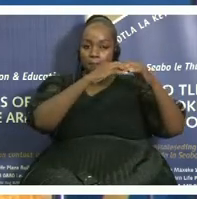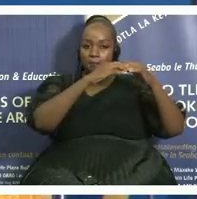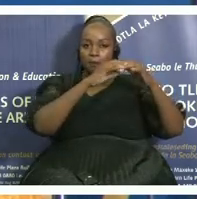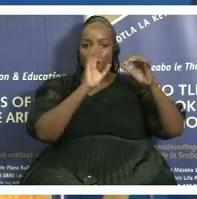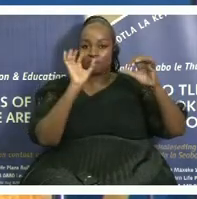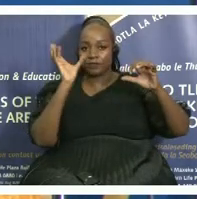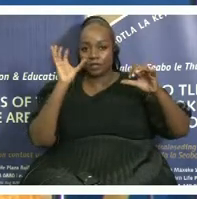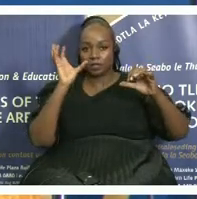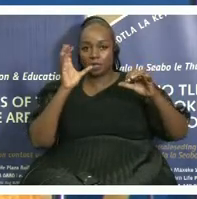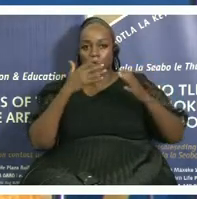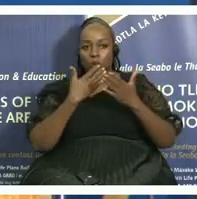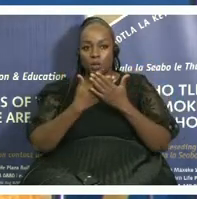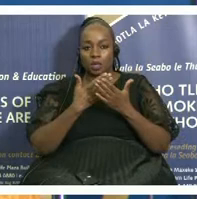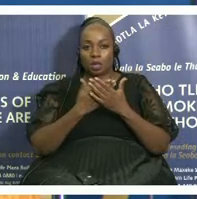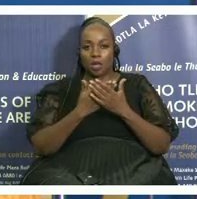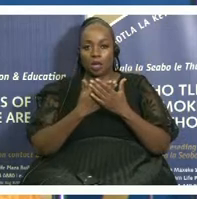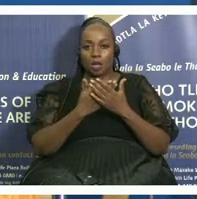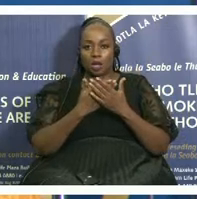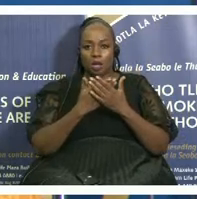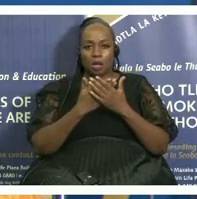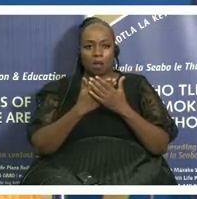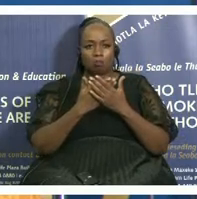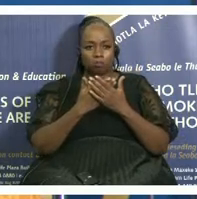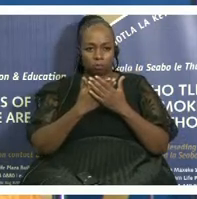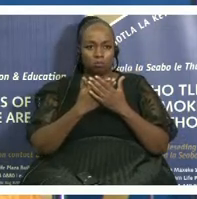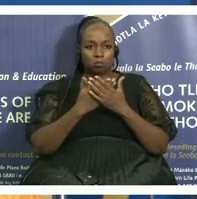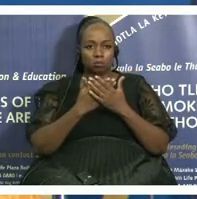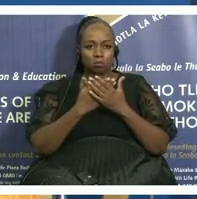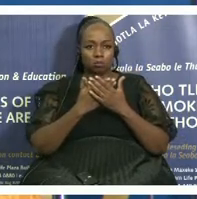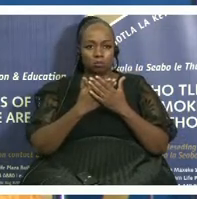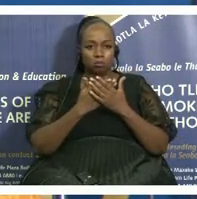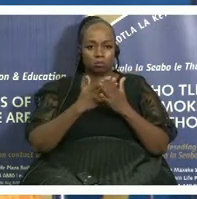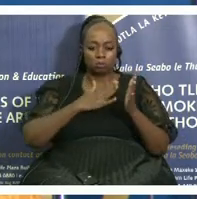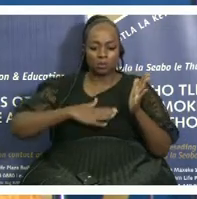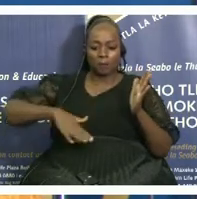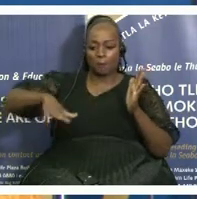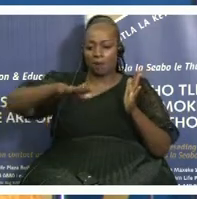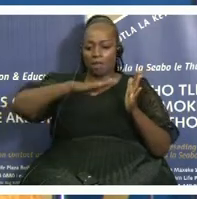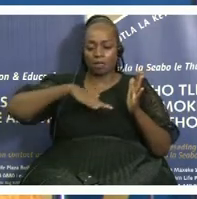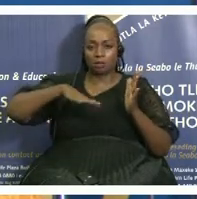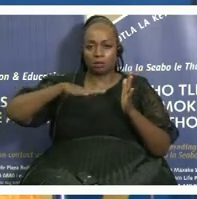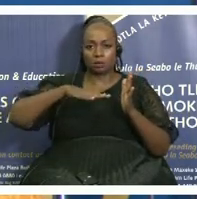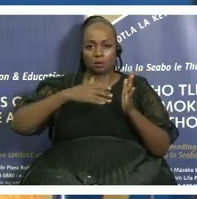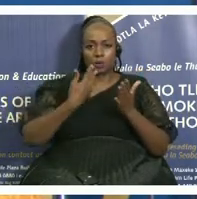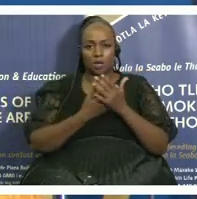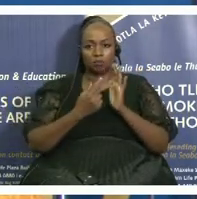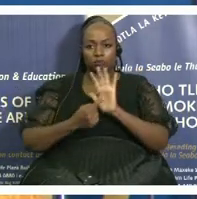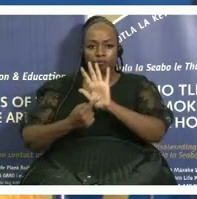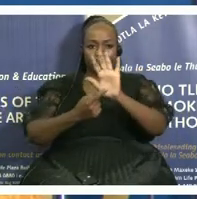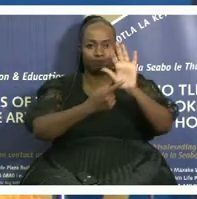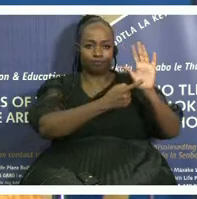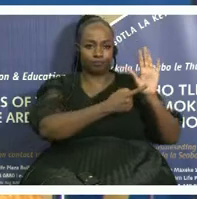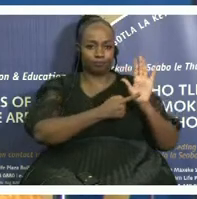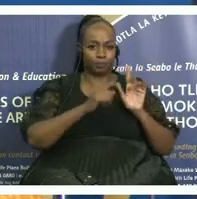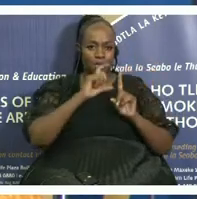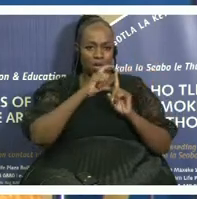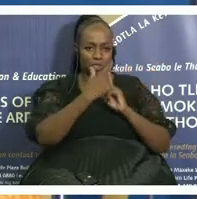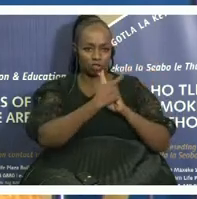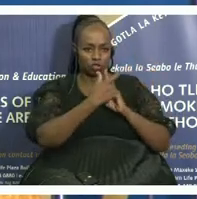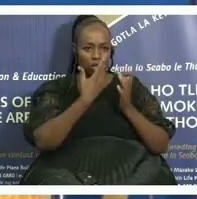creative industry. We must leverage off this opportunity to develop the value chain of this